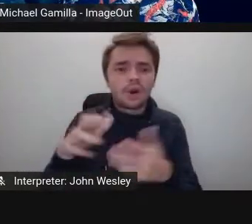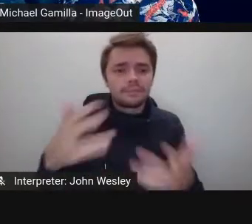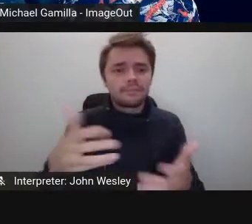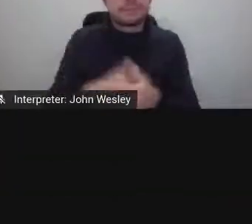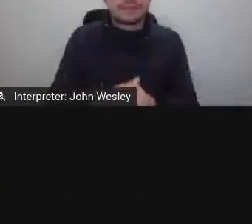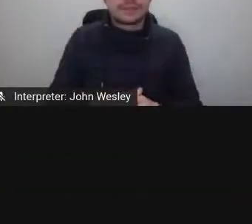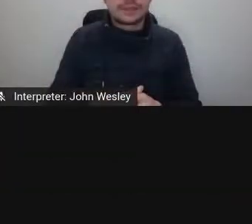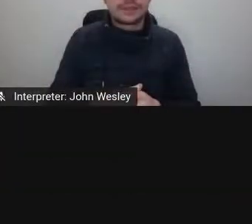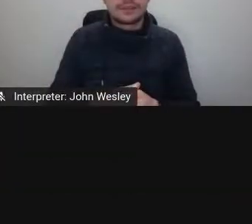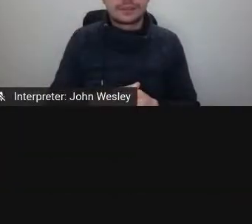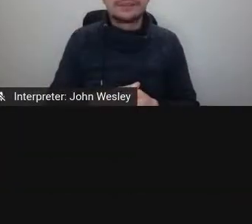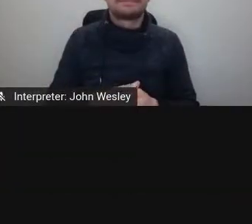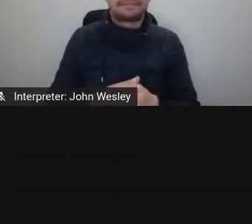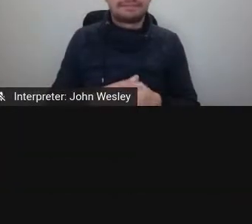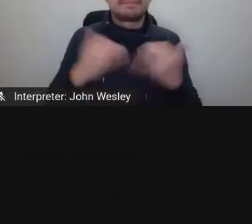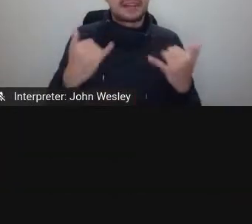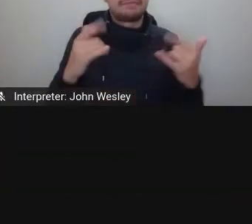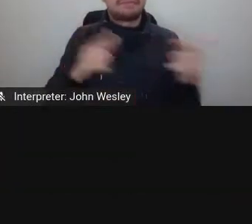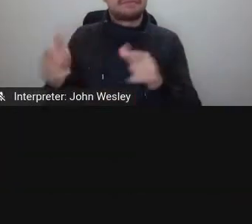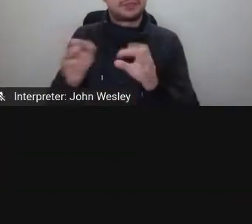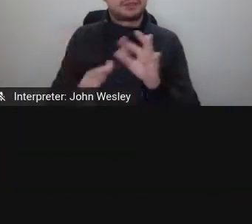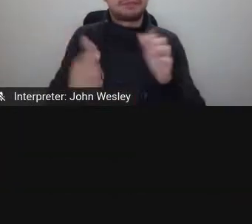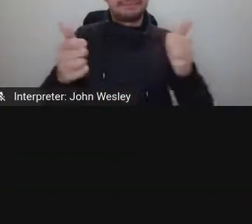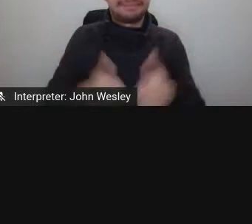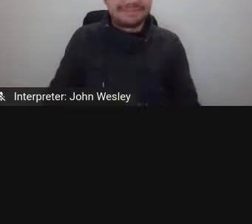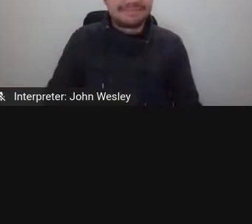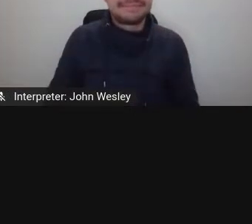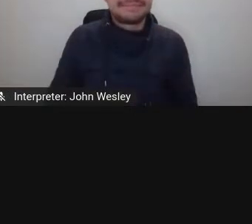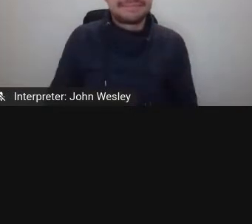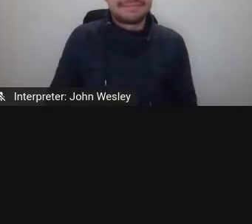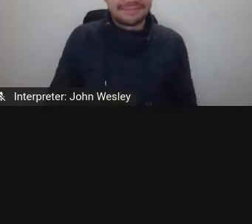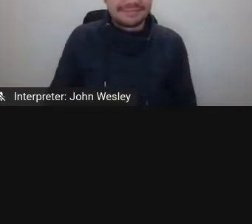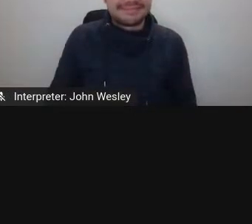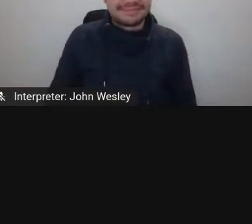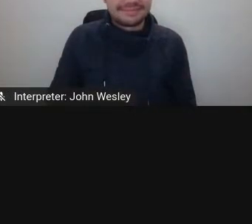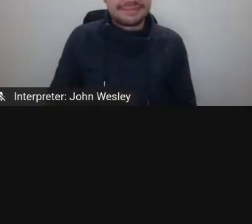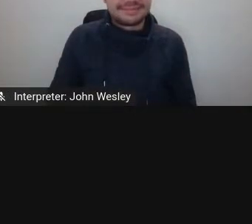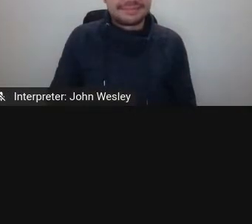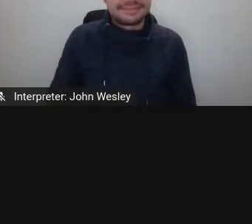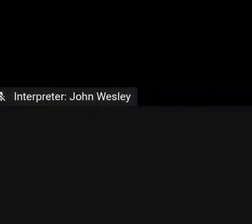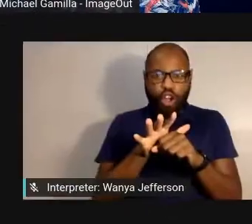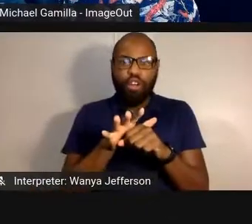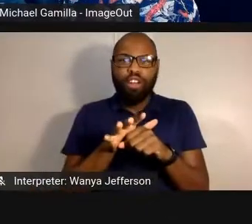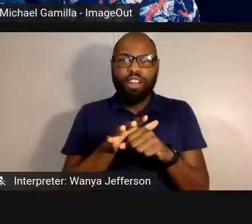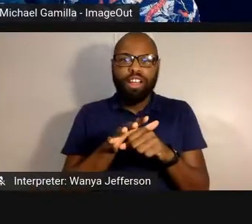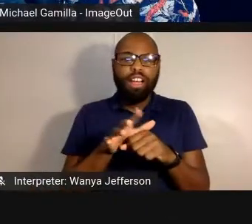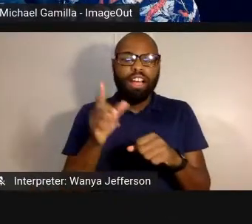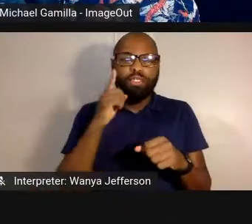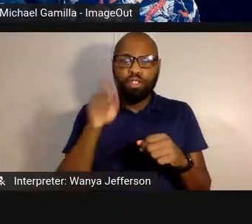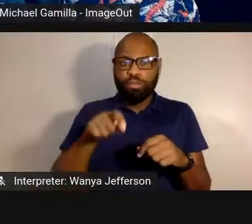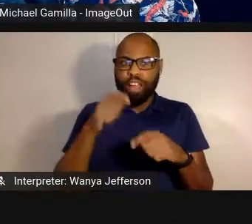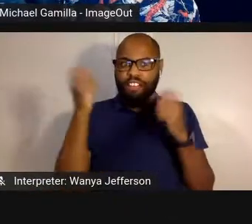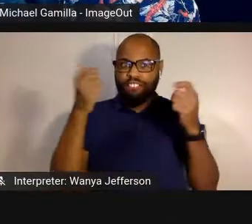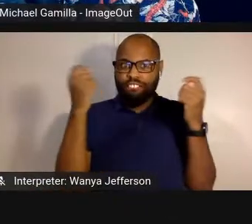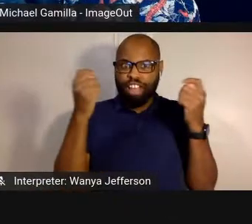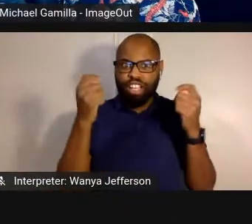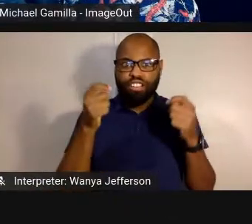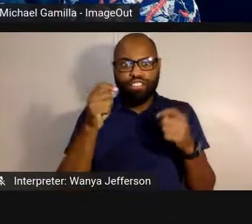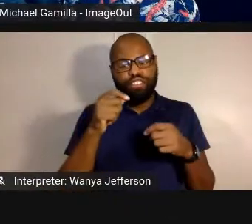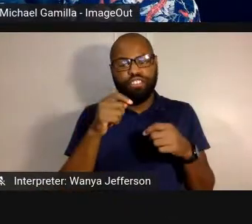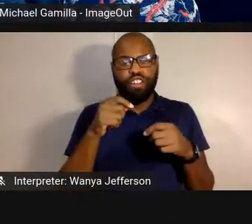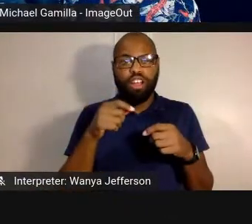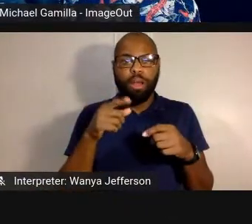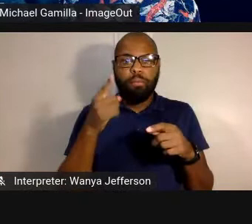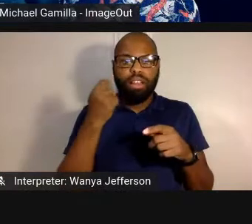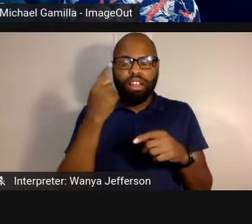actually thanks to COVID, because that was actually supposed to be in a festival in Medellin. And so the festival was put virtually, but the way that they